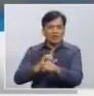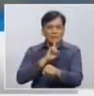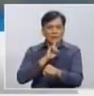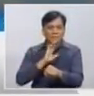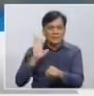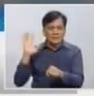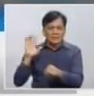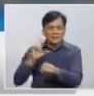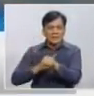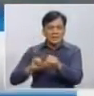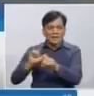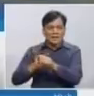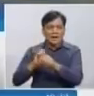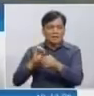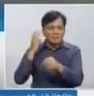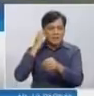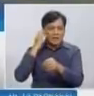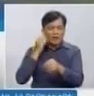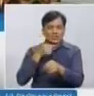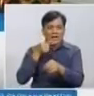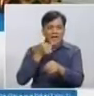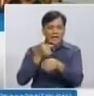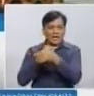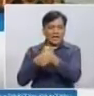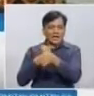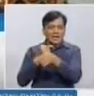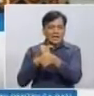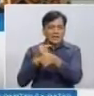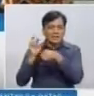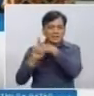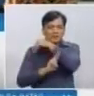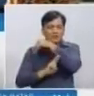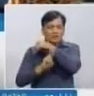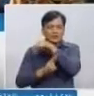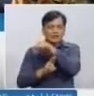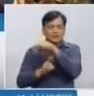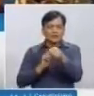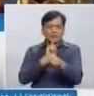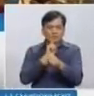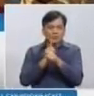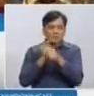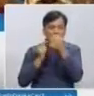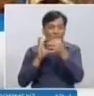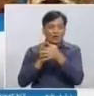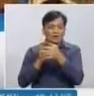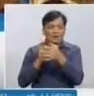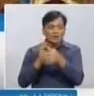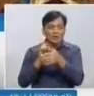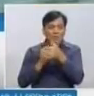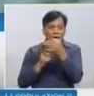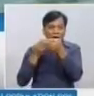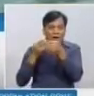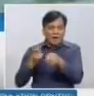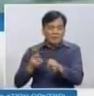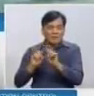promise, and Mindanaoans say in derision that is so because what it